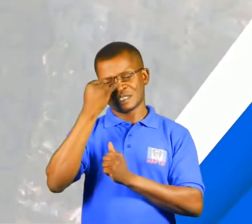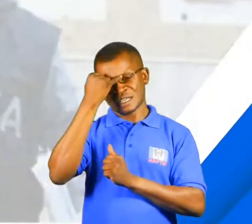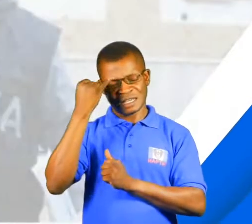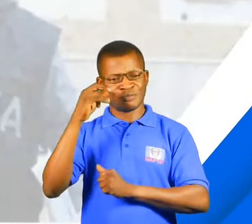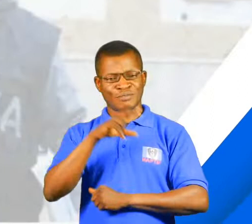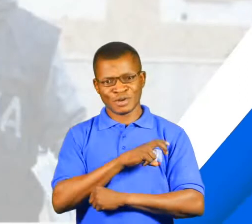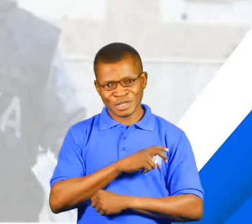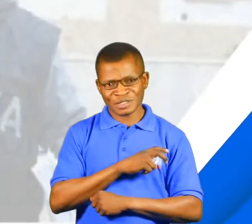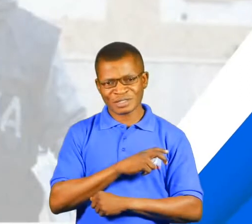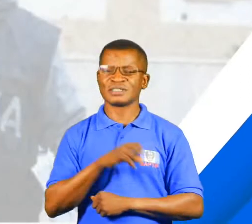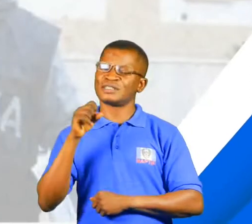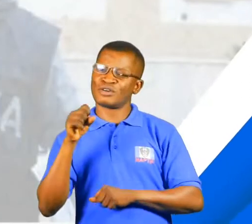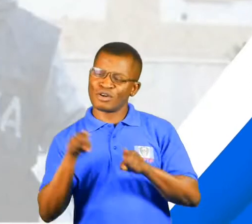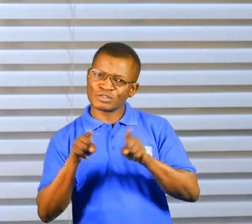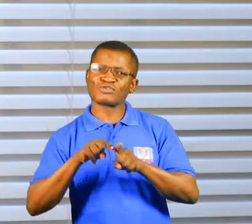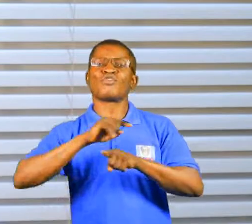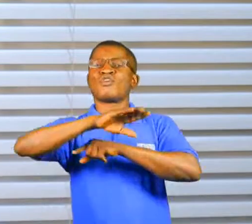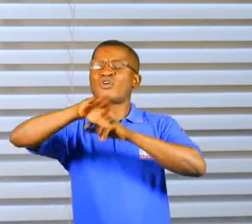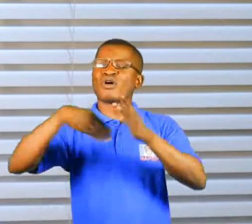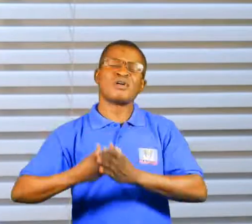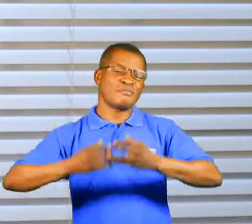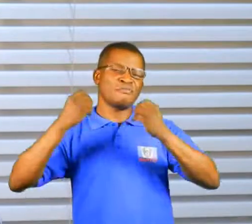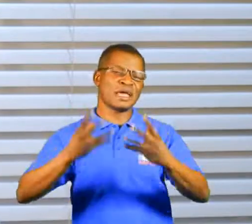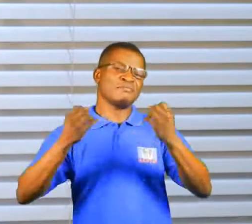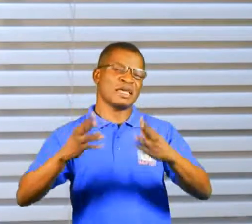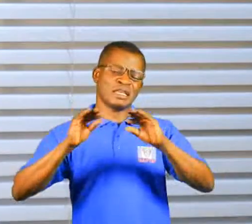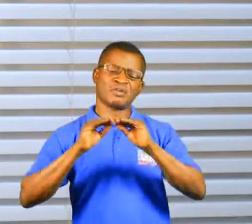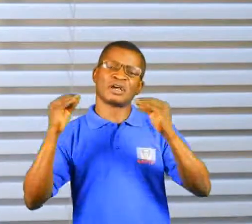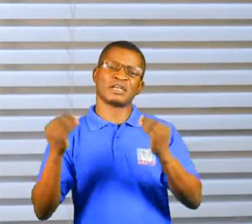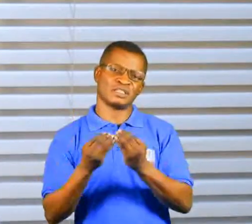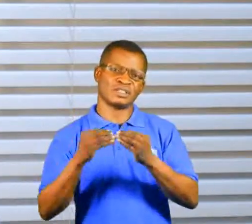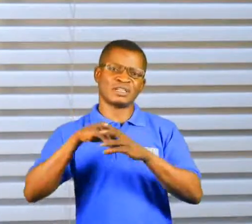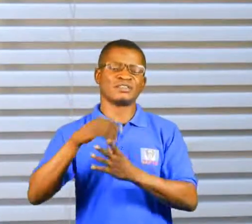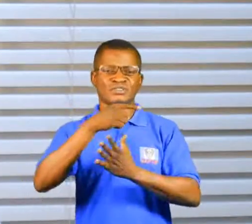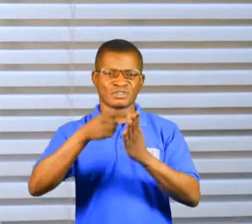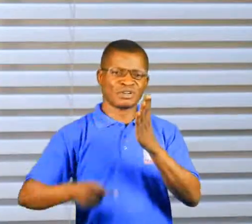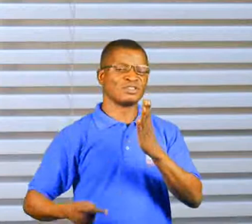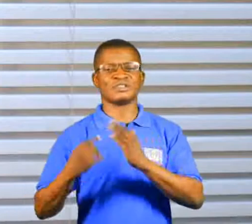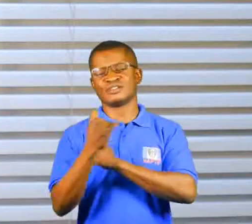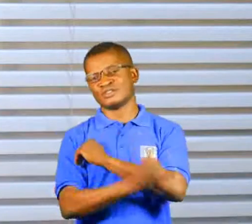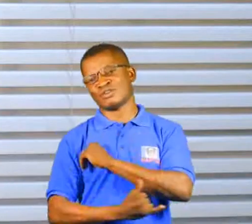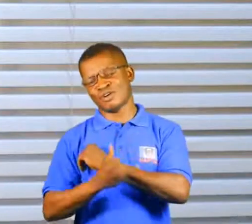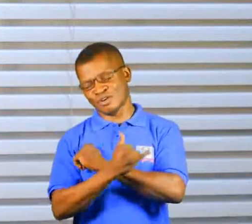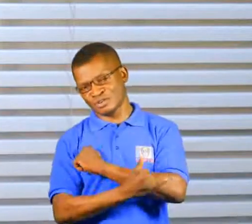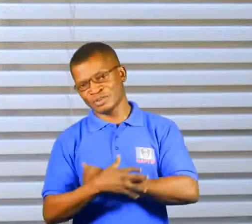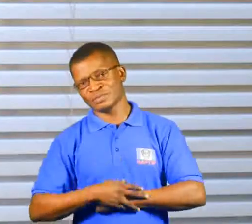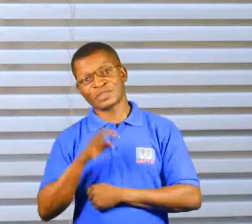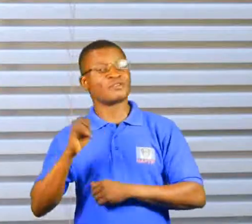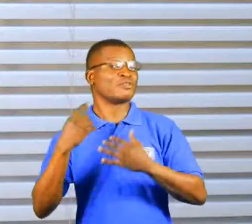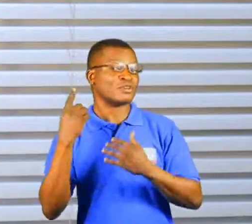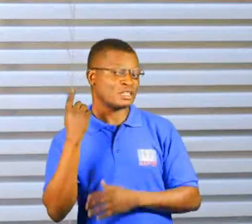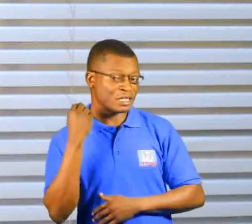Police, with the Italian police, and of course a whole lot of organizations in some of these